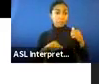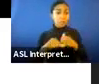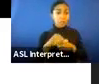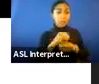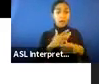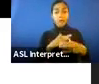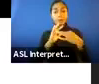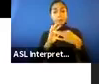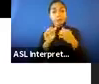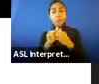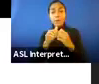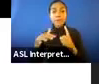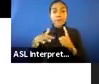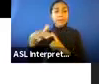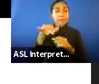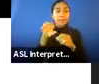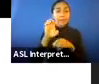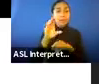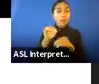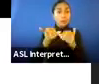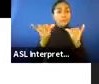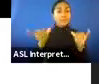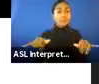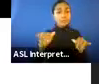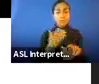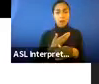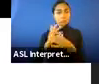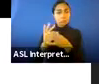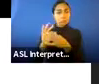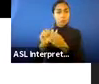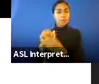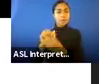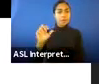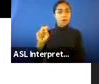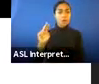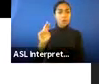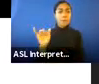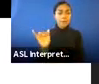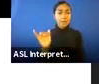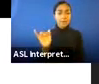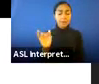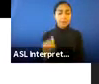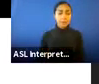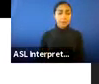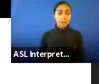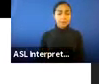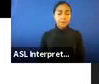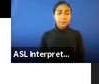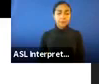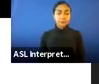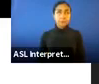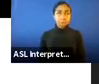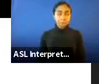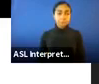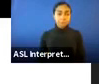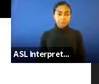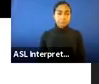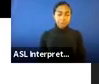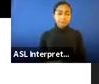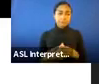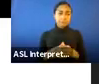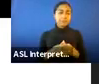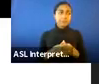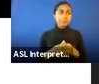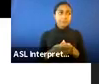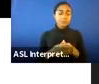and in fact, to the economy. At a minimum, or actually what we should